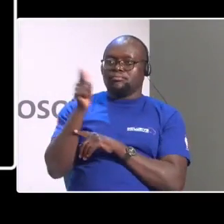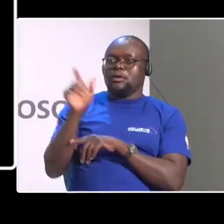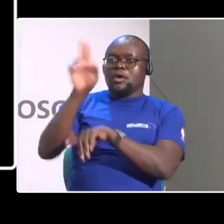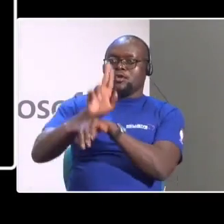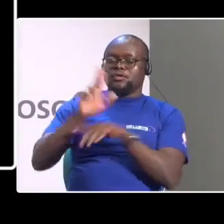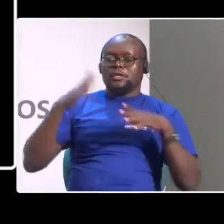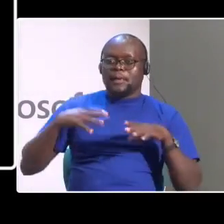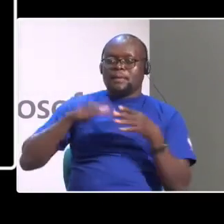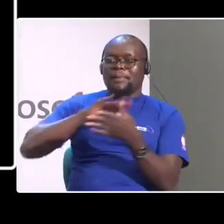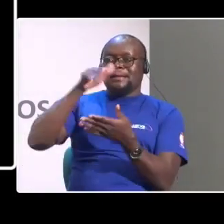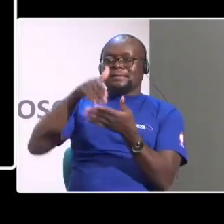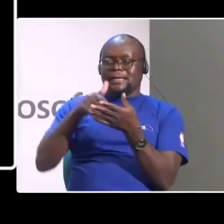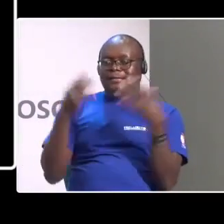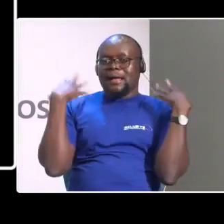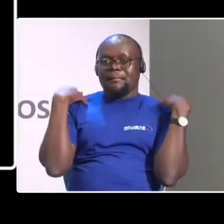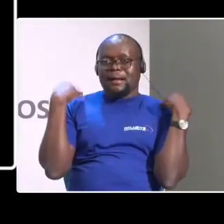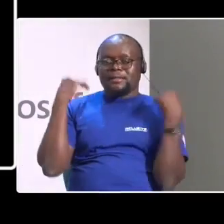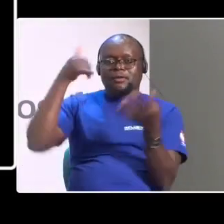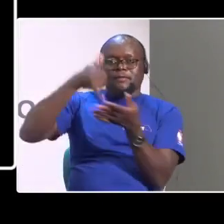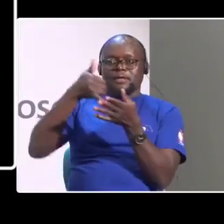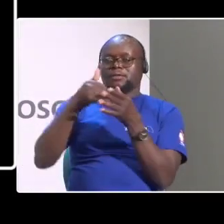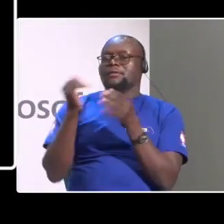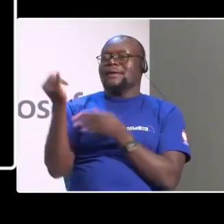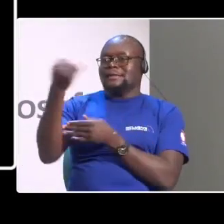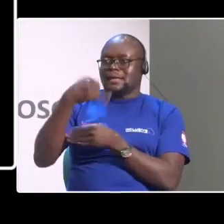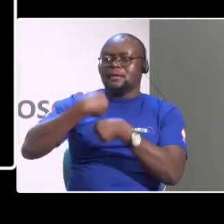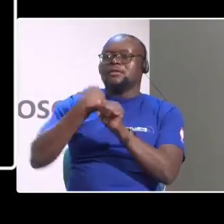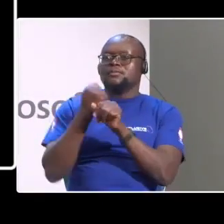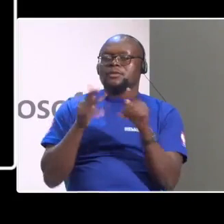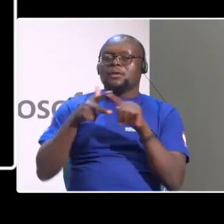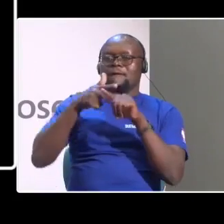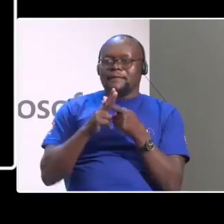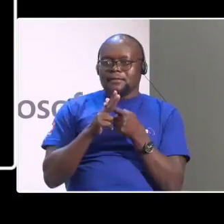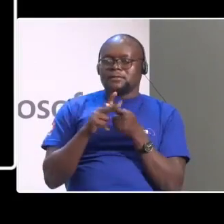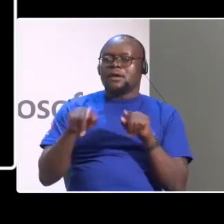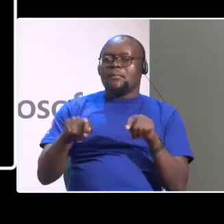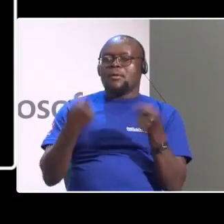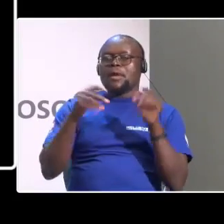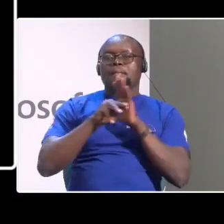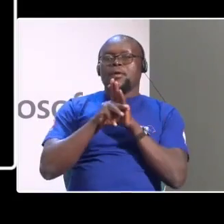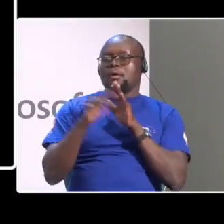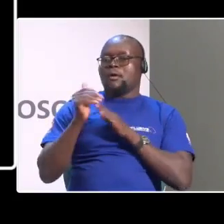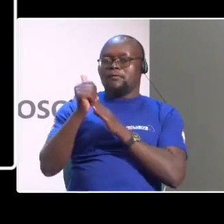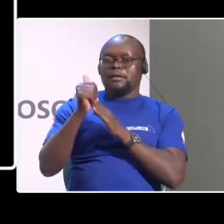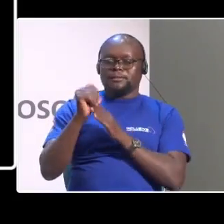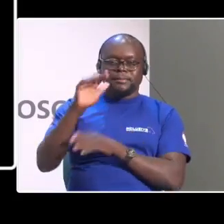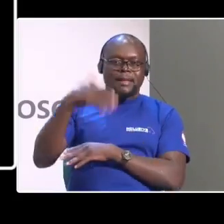the people-centered practice of inclusive design to fix broken models of leadership. Next slide.